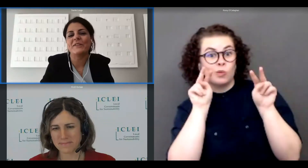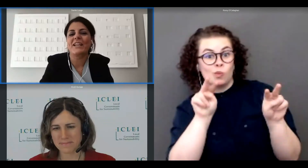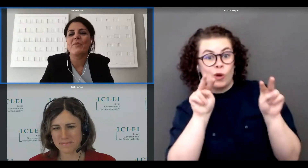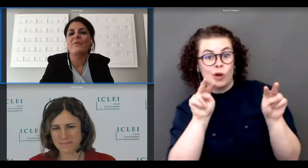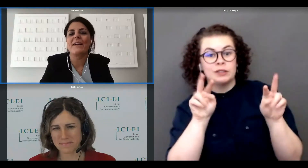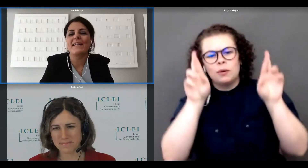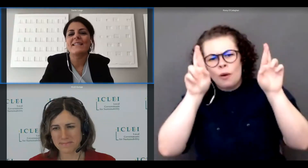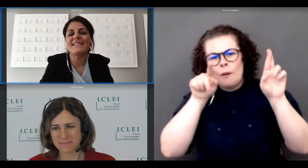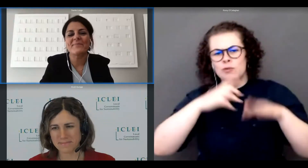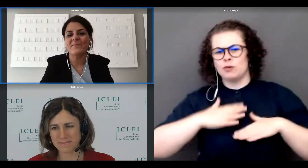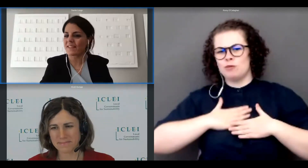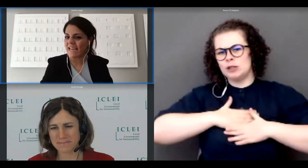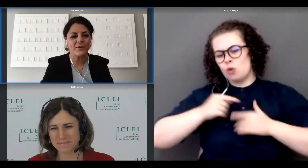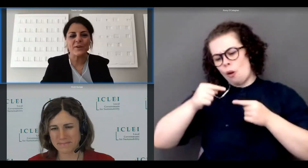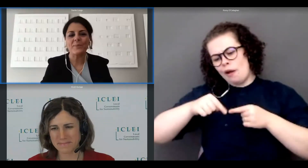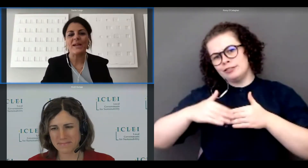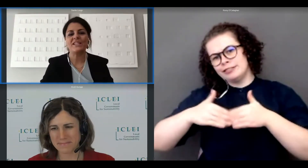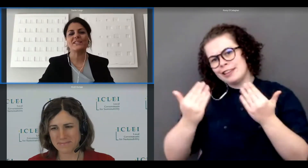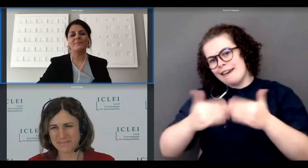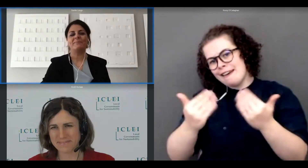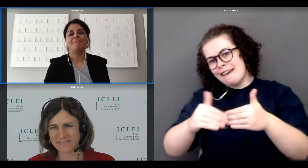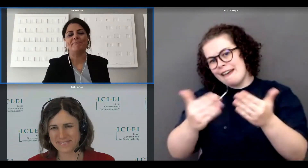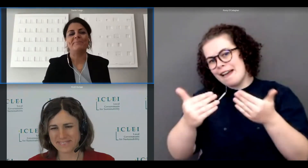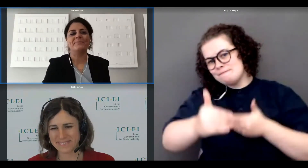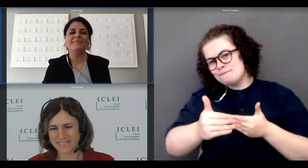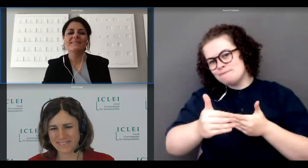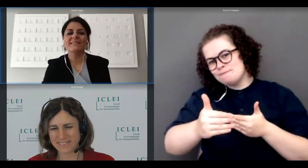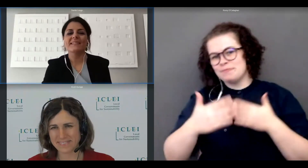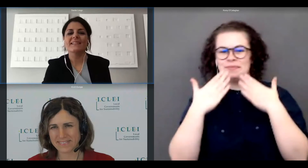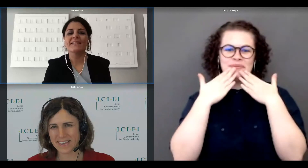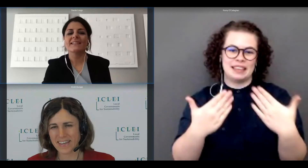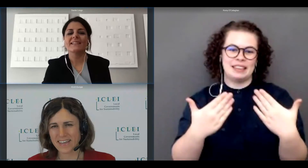of the conference. Thank you very much.